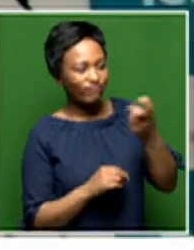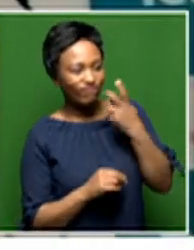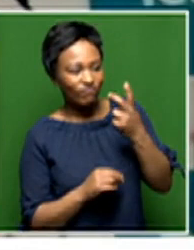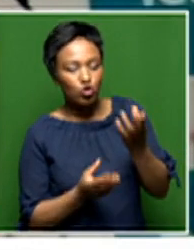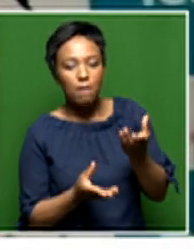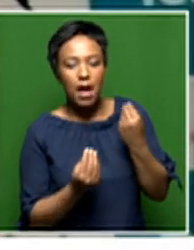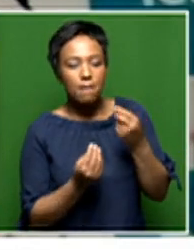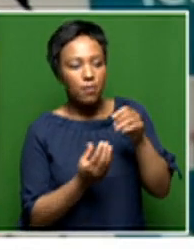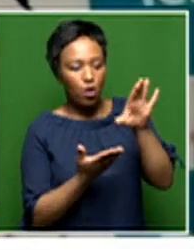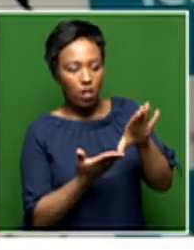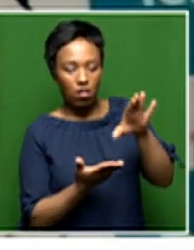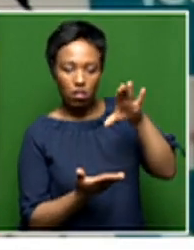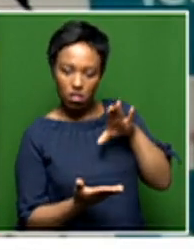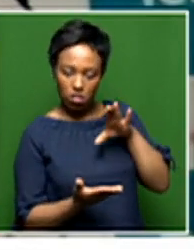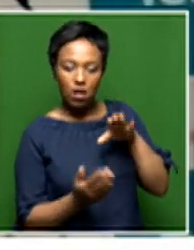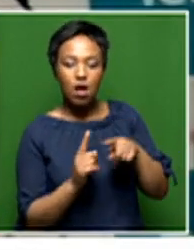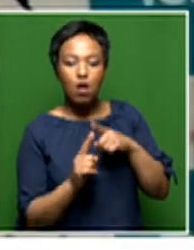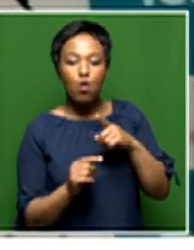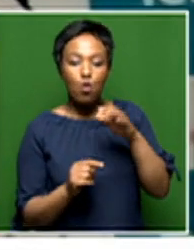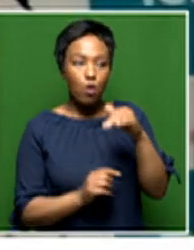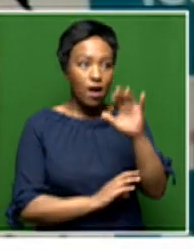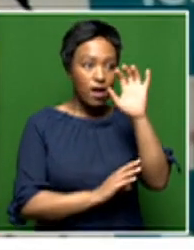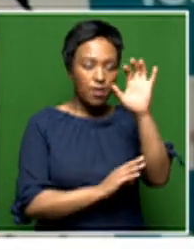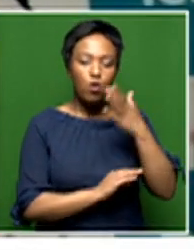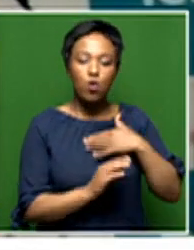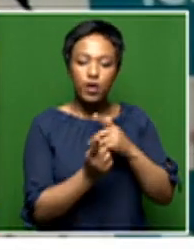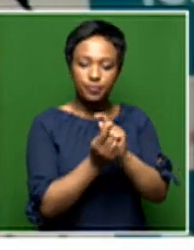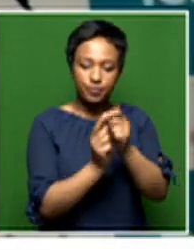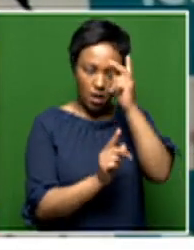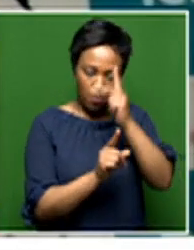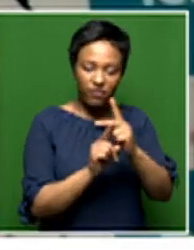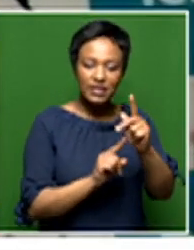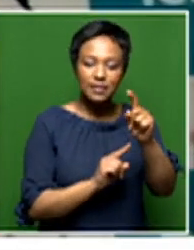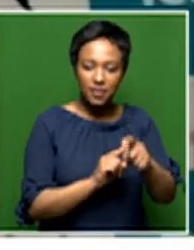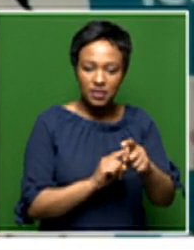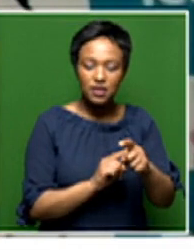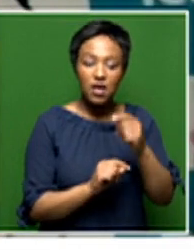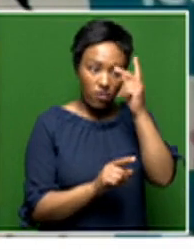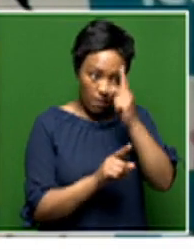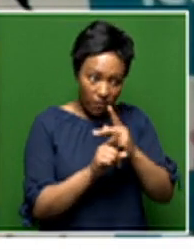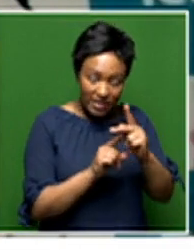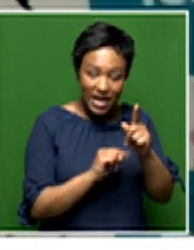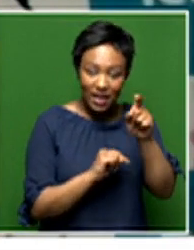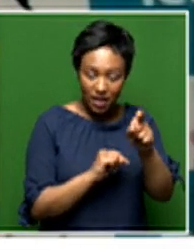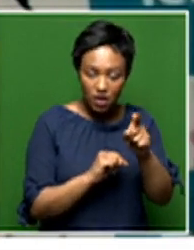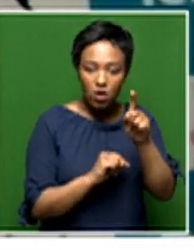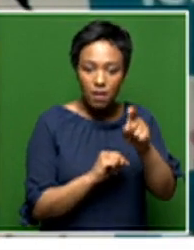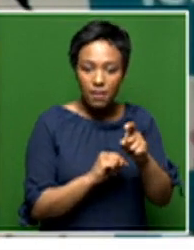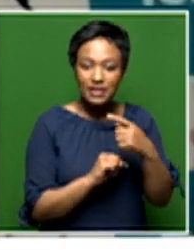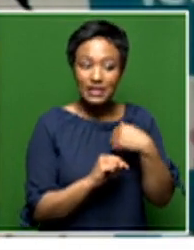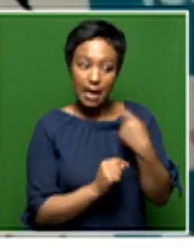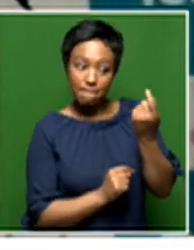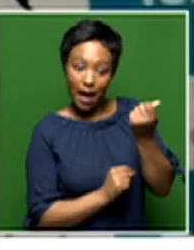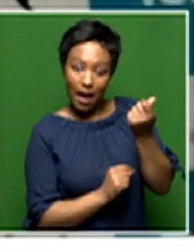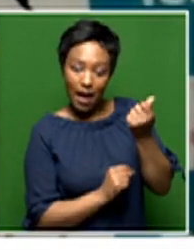Because remember, Valen, we want to turn netball professional. And by turning netball professional, let's be honest, it's about the muscle of the